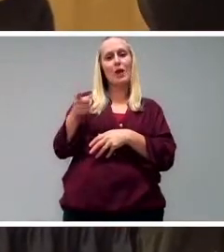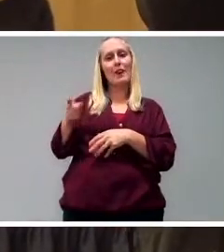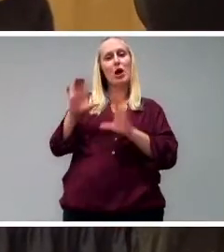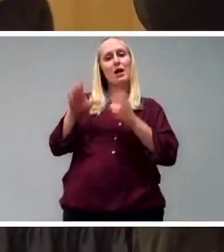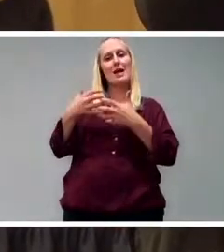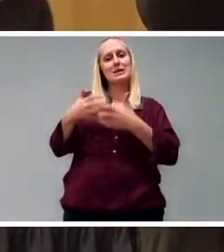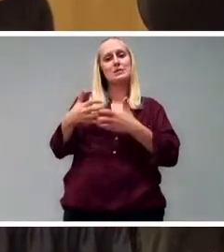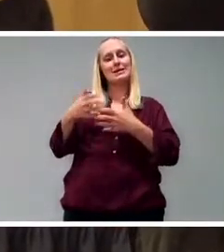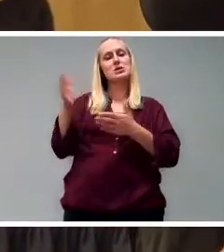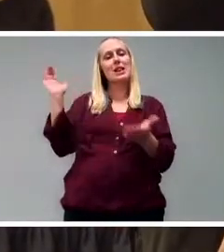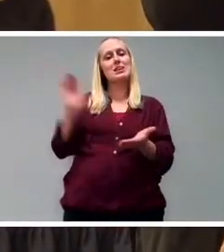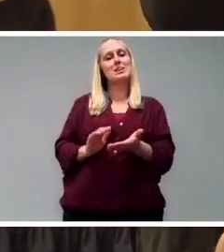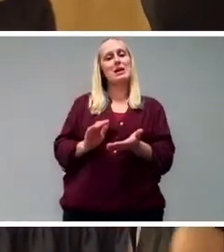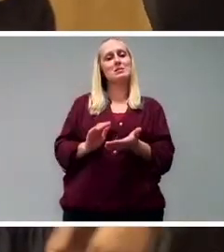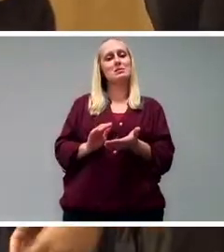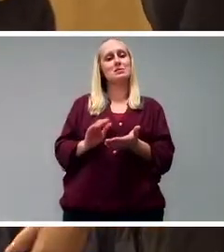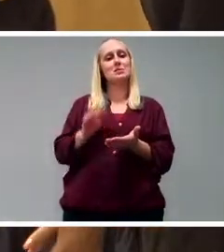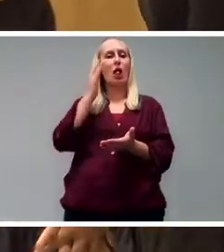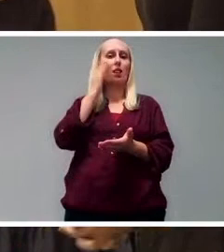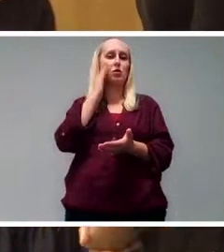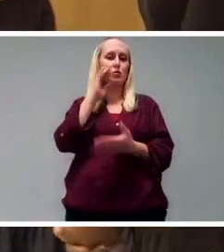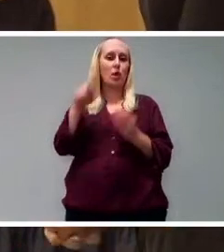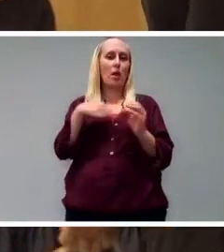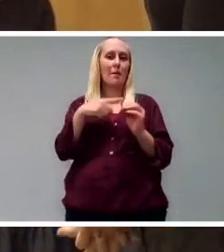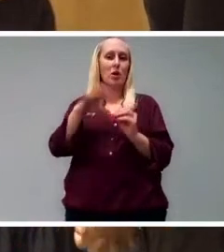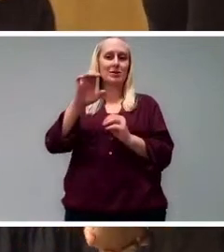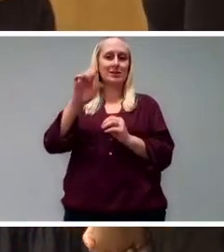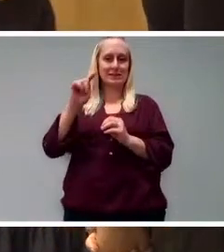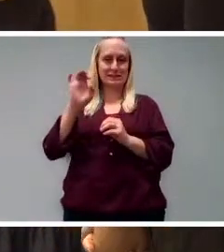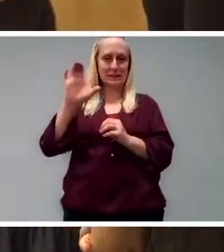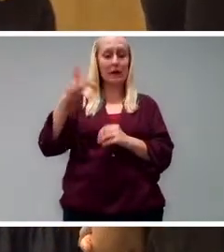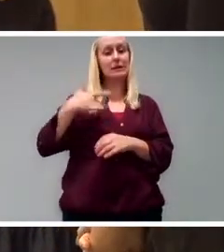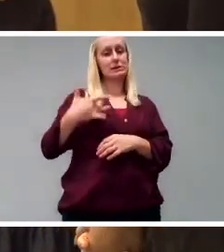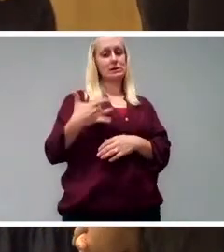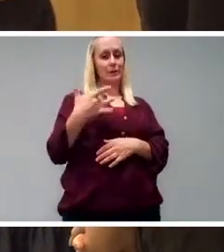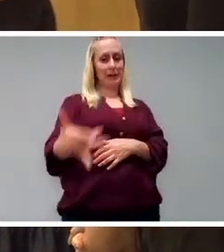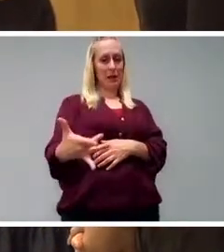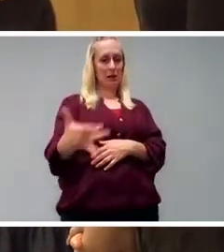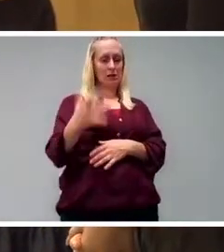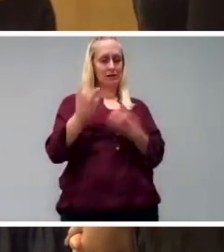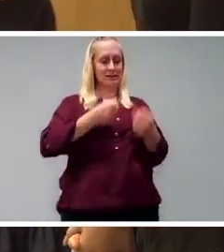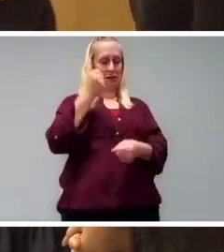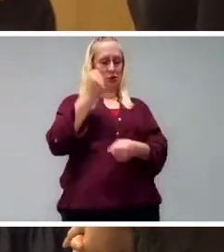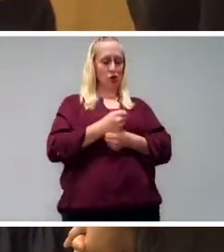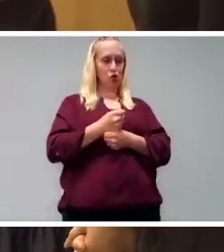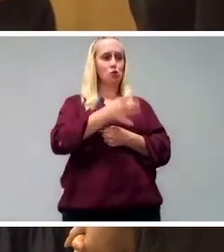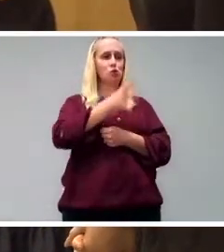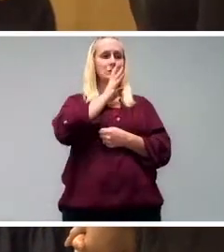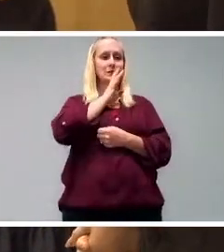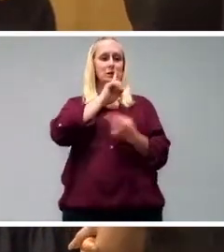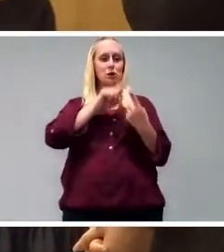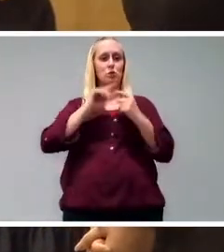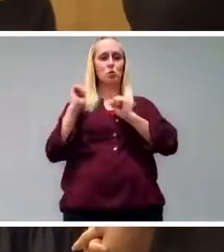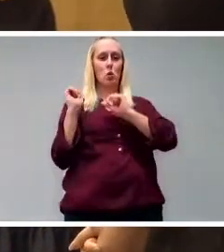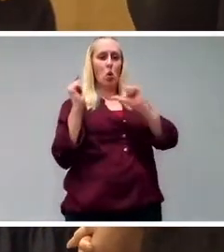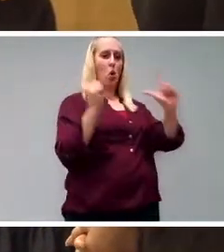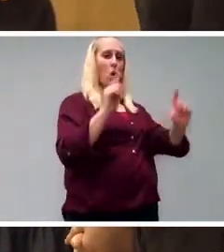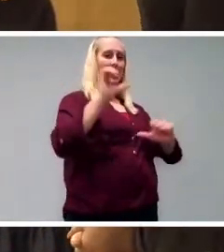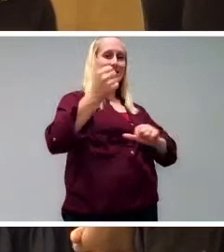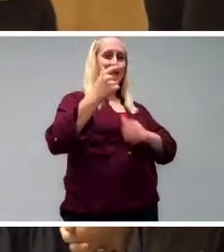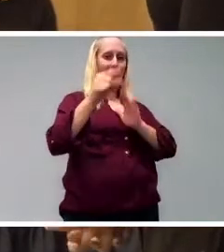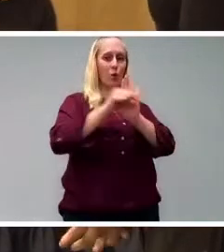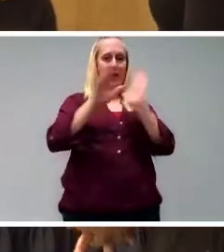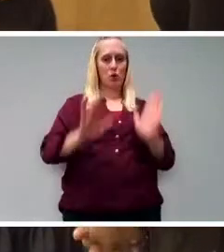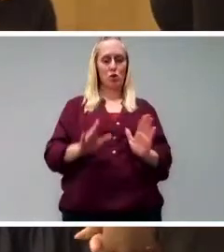be aware of the opportunities mm-hmm. at CTEC. In a typical year, we talk to all 10th graders in a given school.